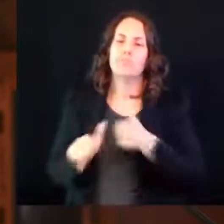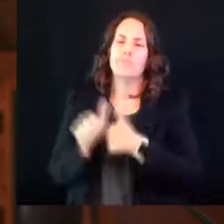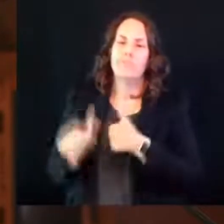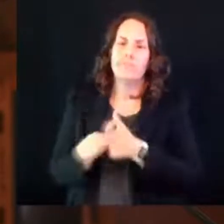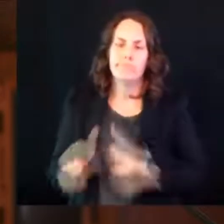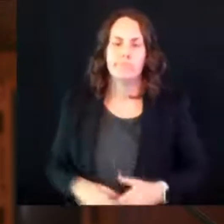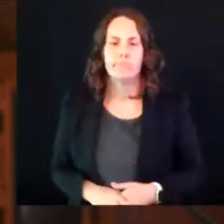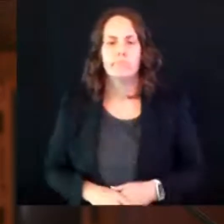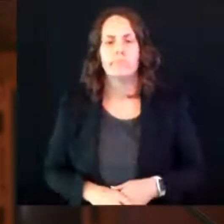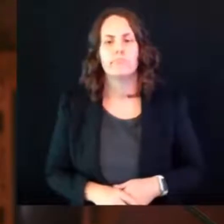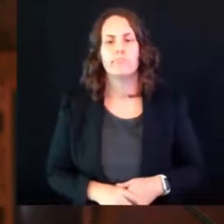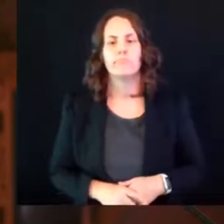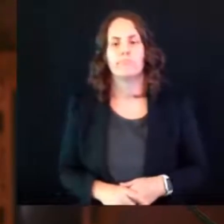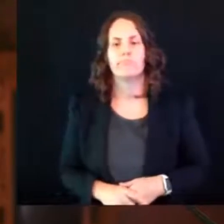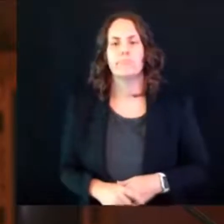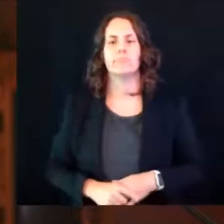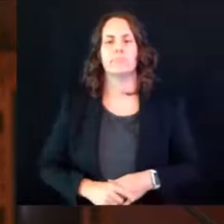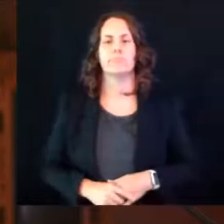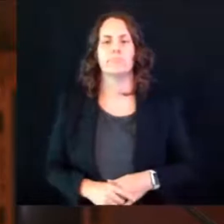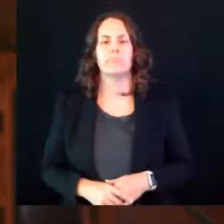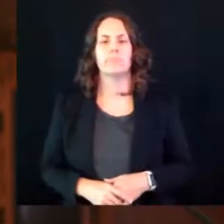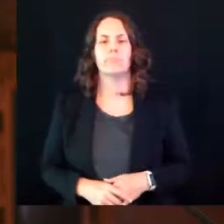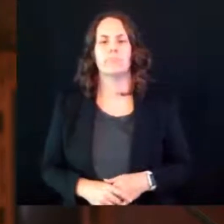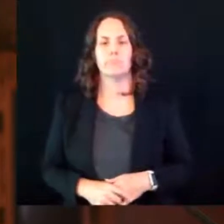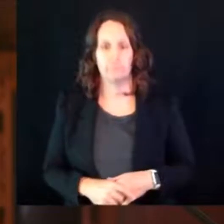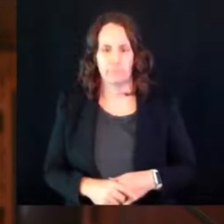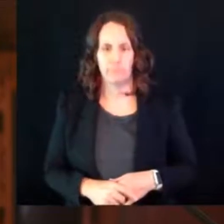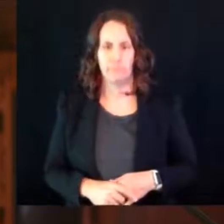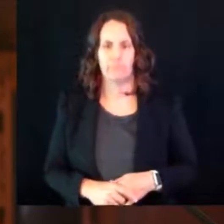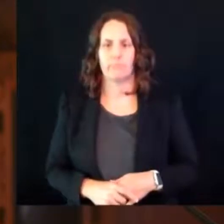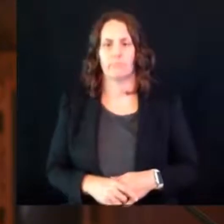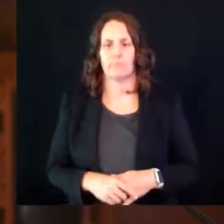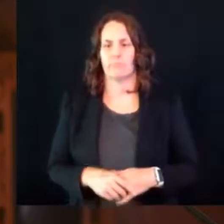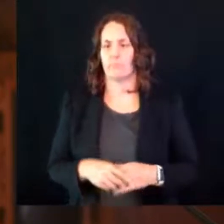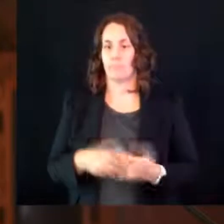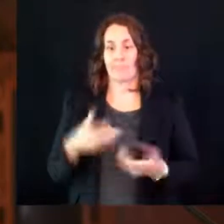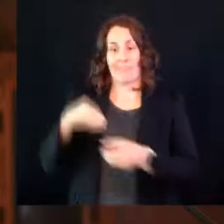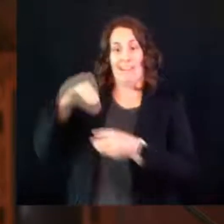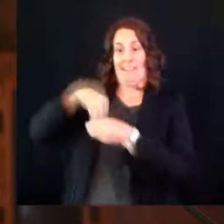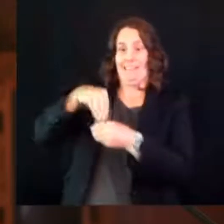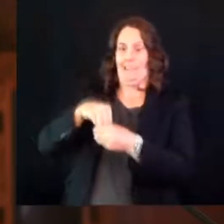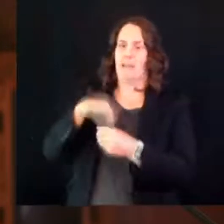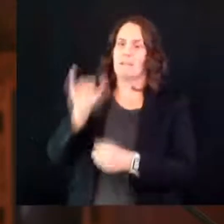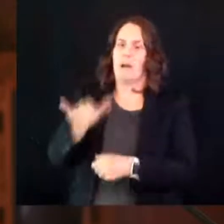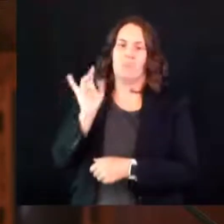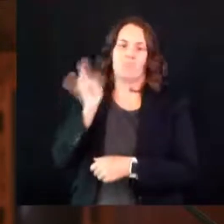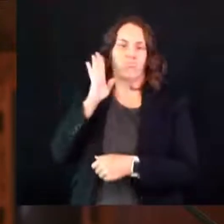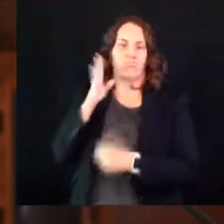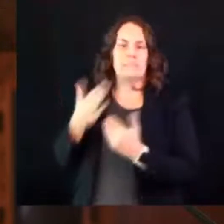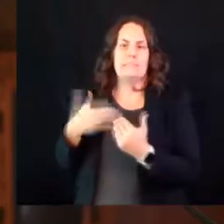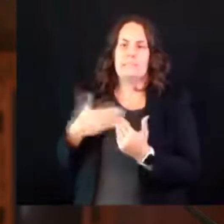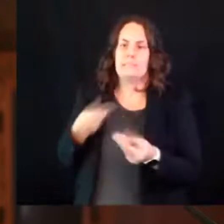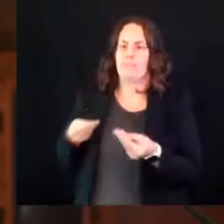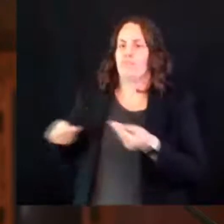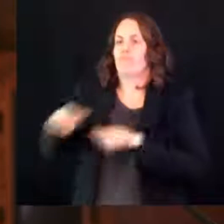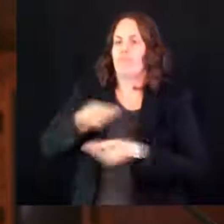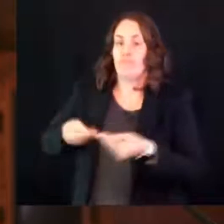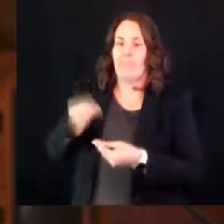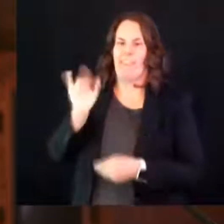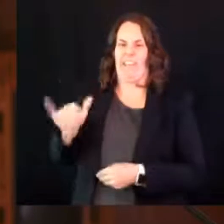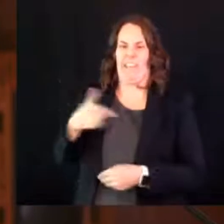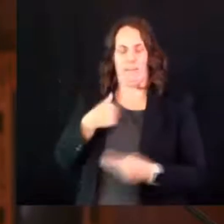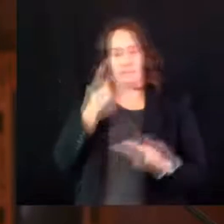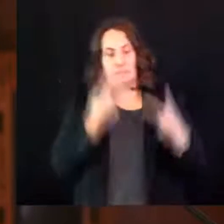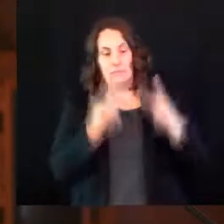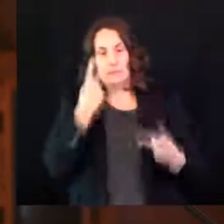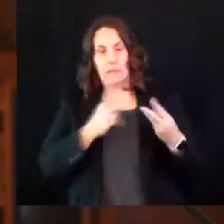establishment. And so there are absolutely places where we are seeing spread, and we need to make the choice